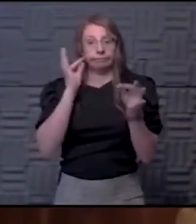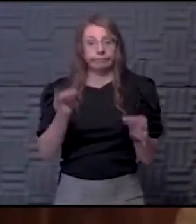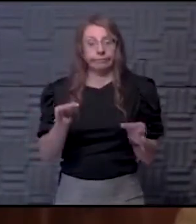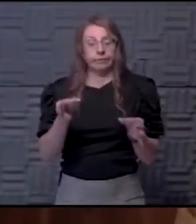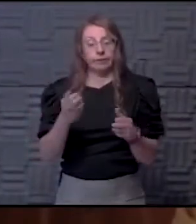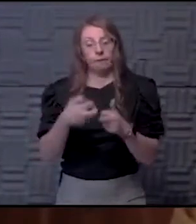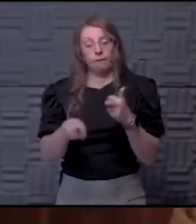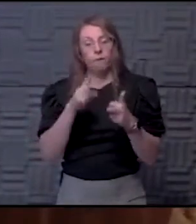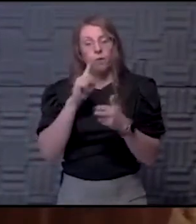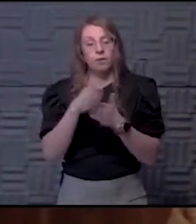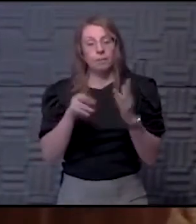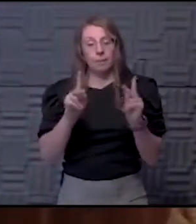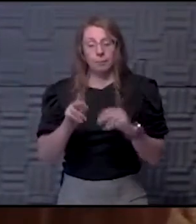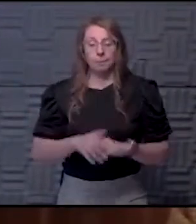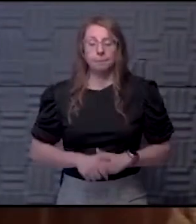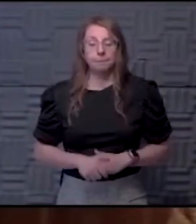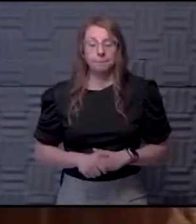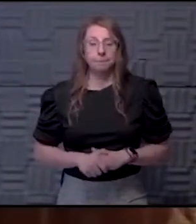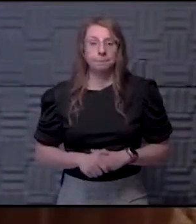people.